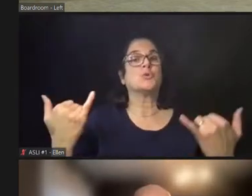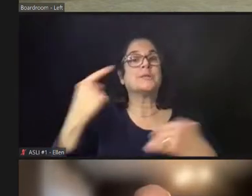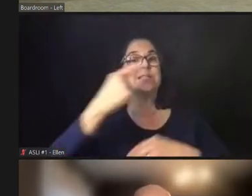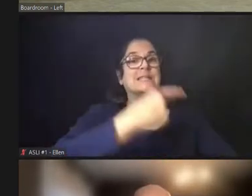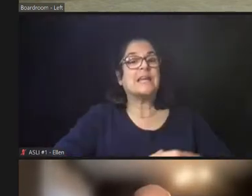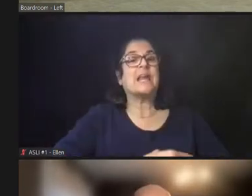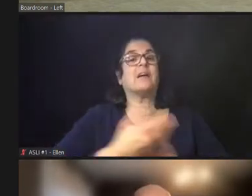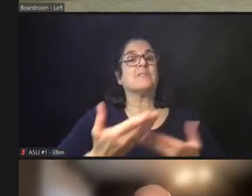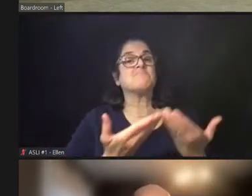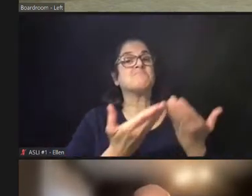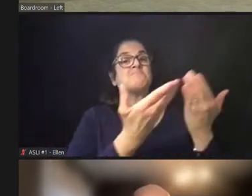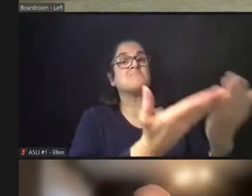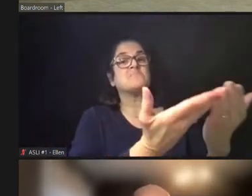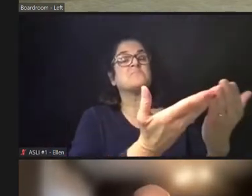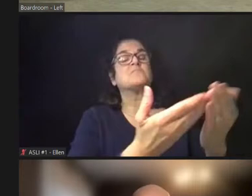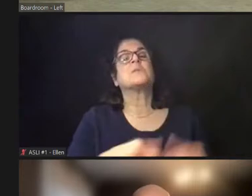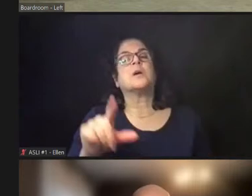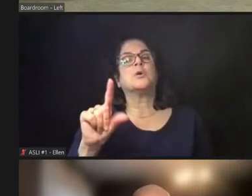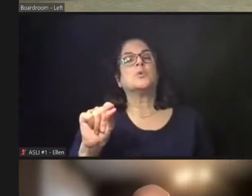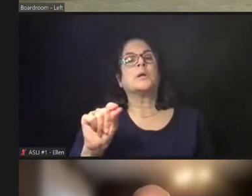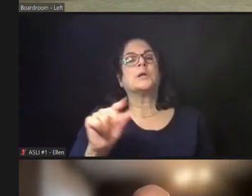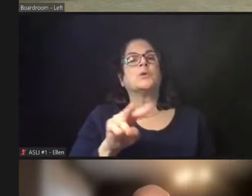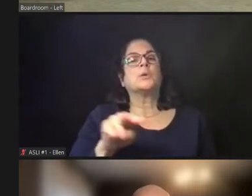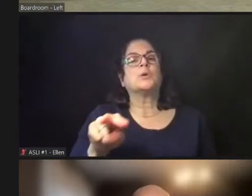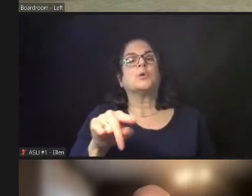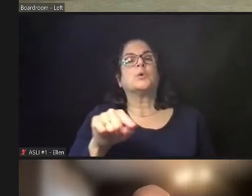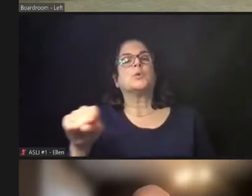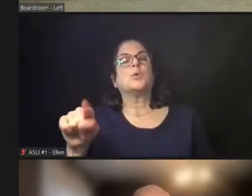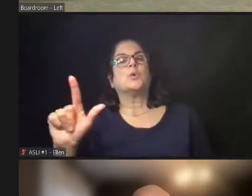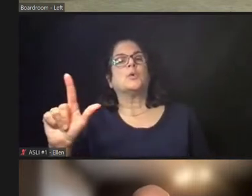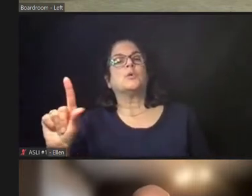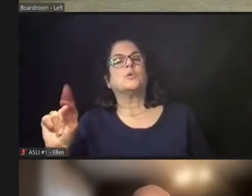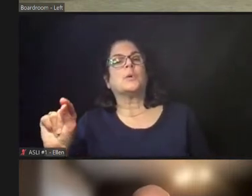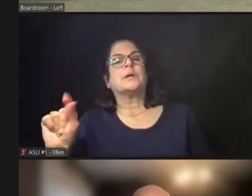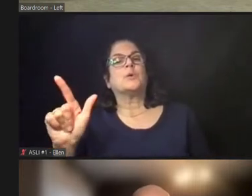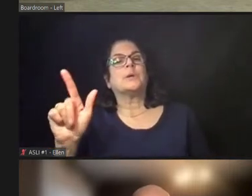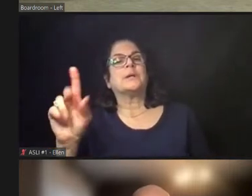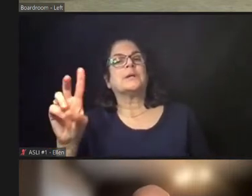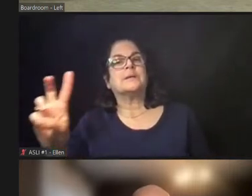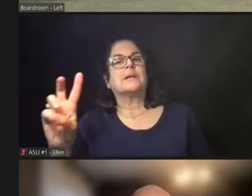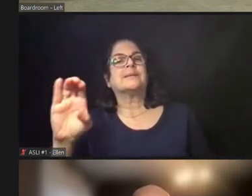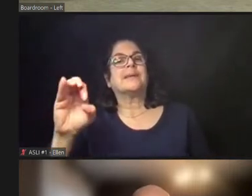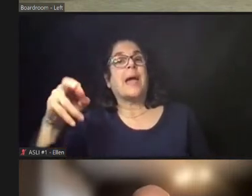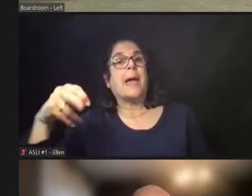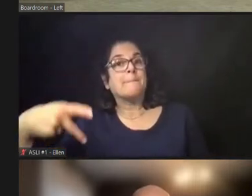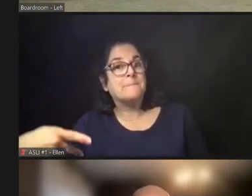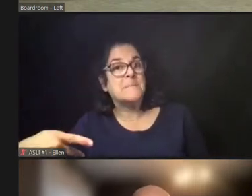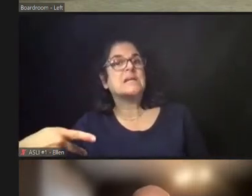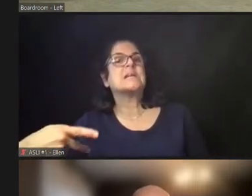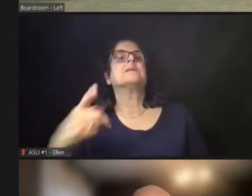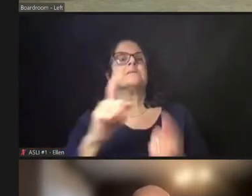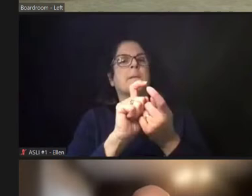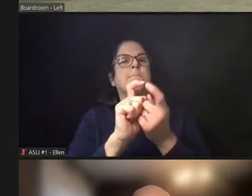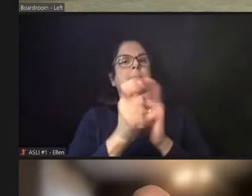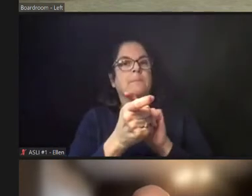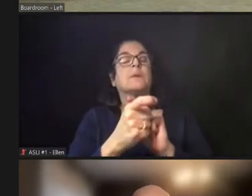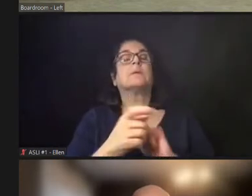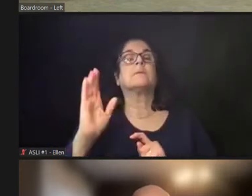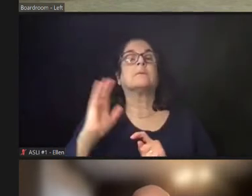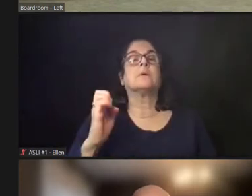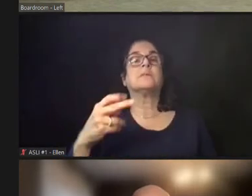amendment to the 2022 to 2026 Capital Improvement Program, or CIP. In November 2021, the board approved